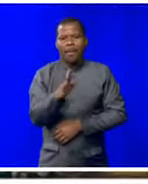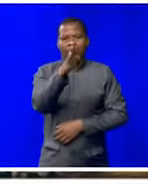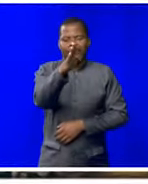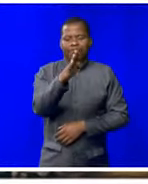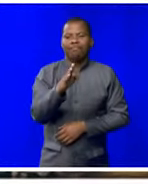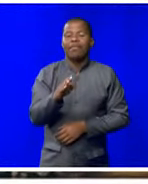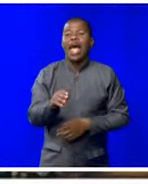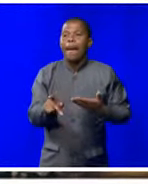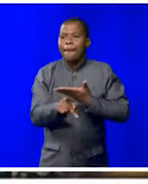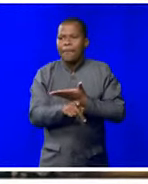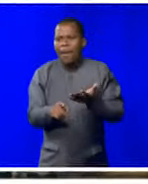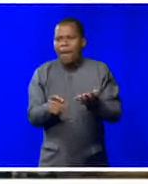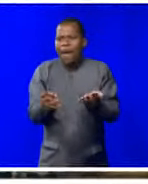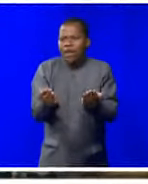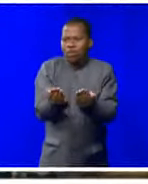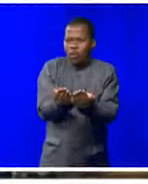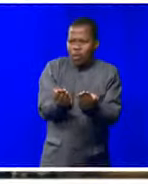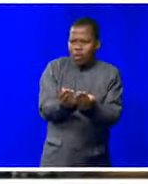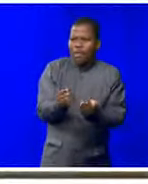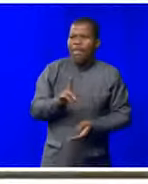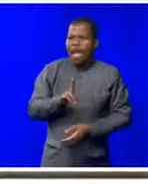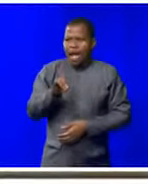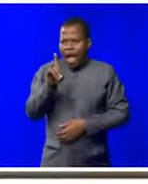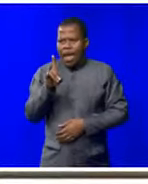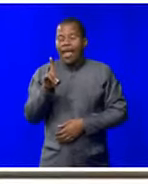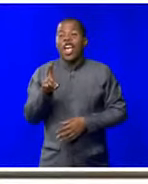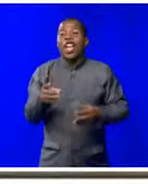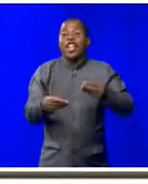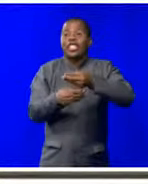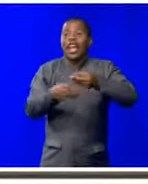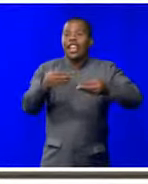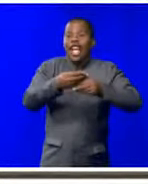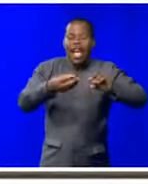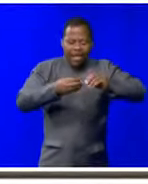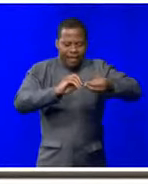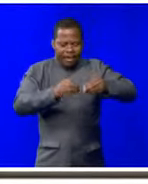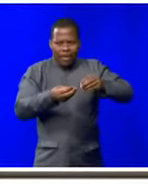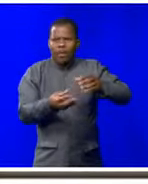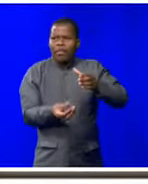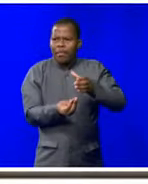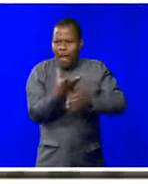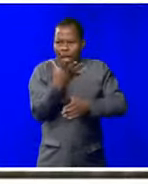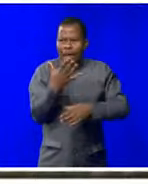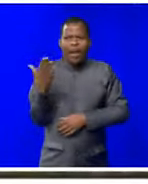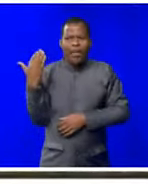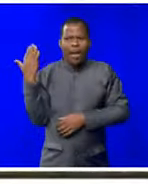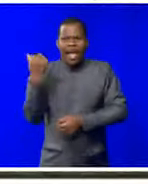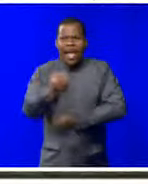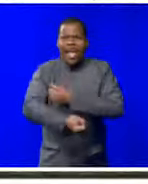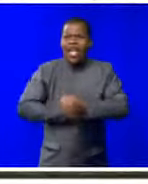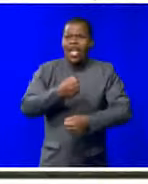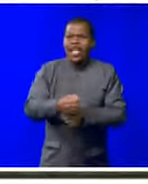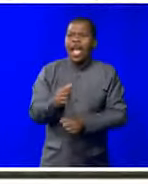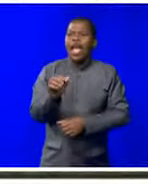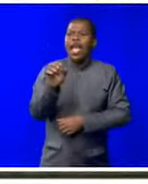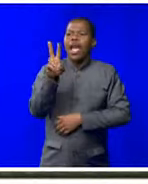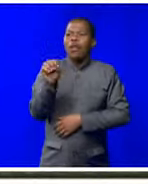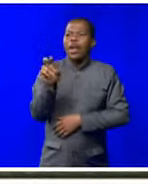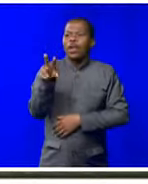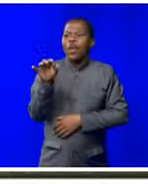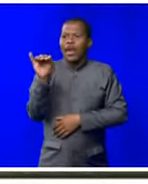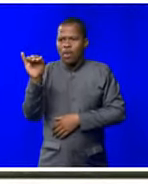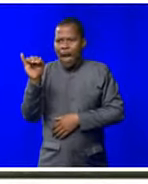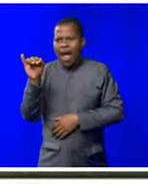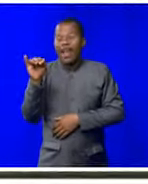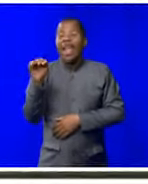a cyclone a couple of years ago. A storm that wreaked havoc in 2021 at Ekululameni left most parts of the